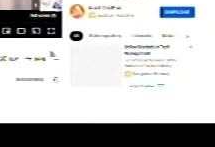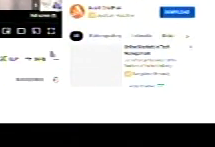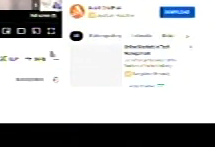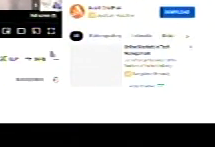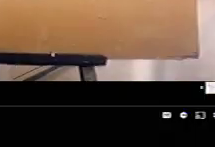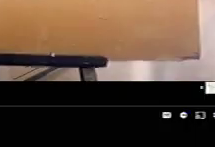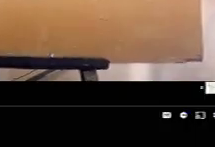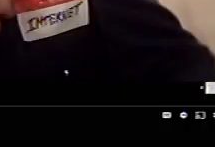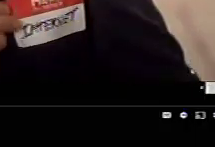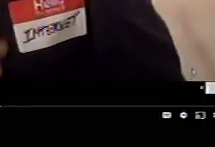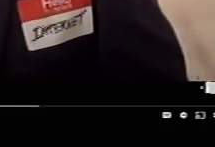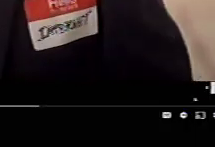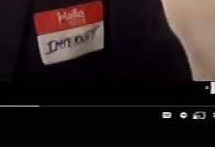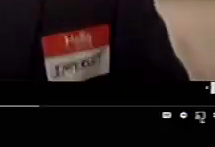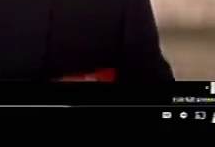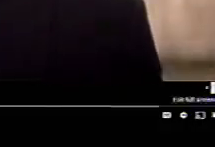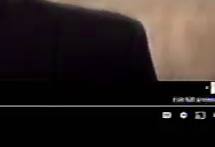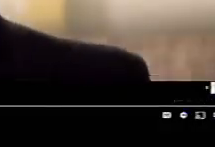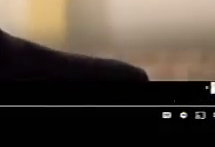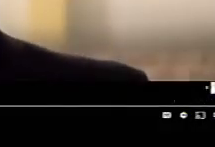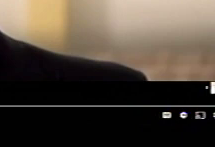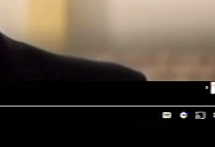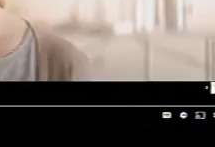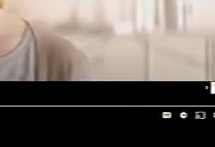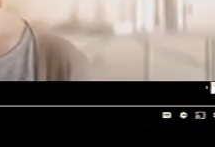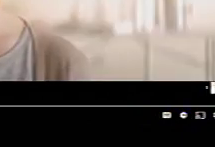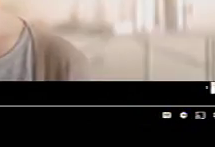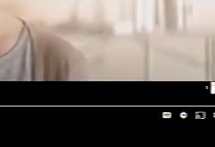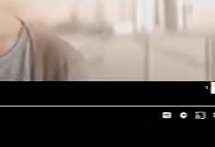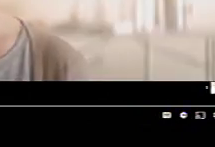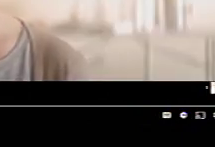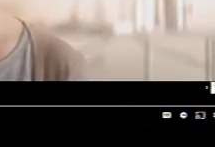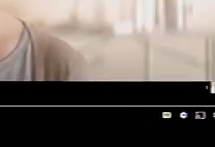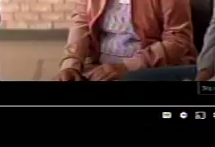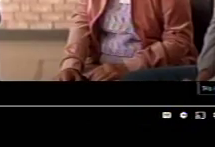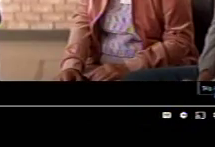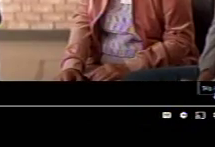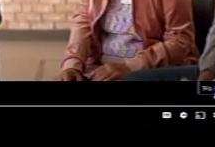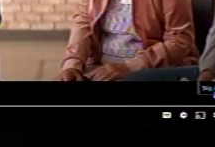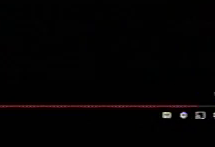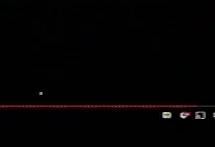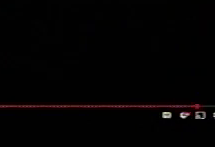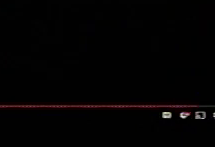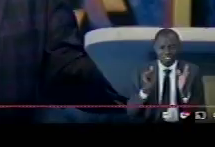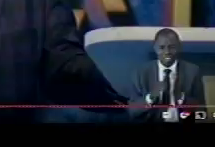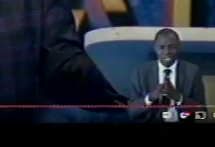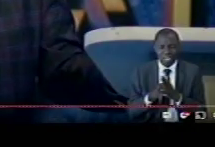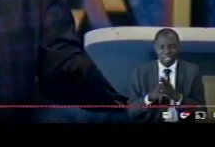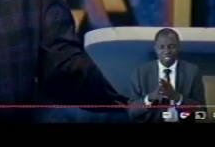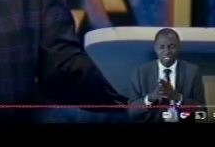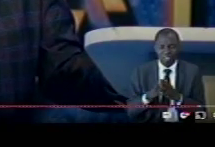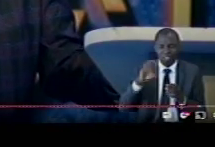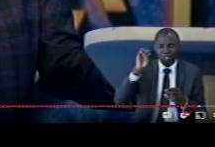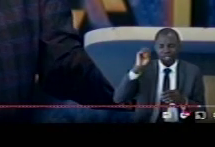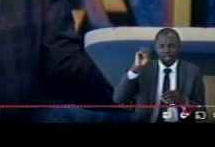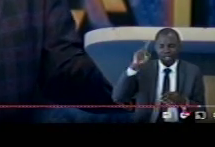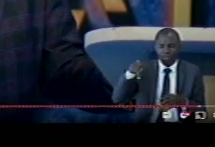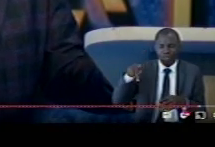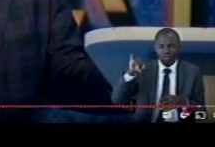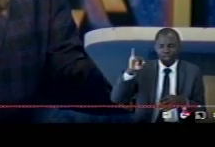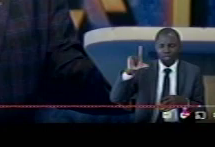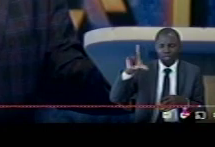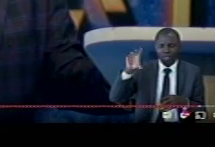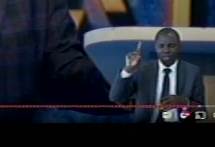Thank you for coming, Internet. You know that we love you, but things have changed and we... And